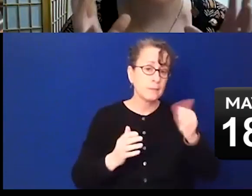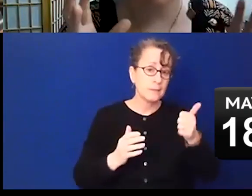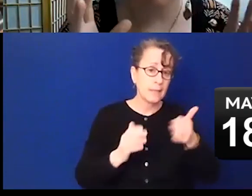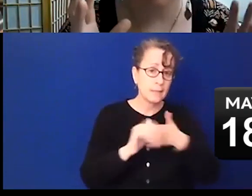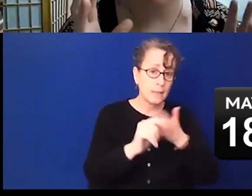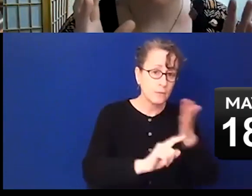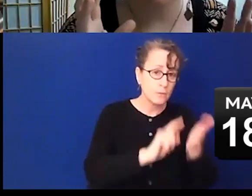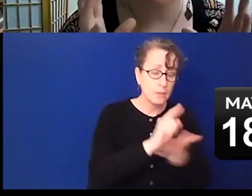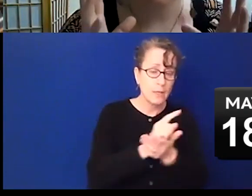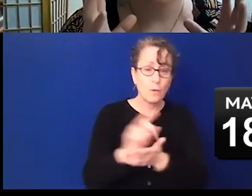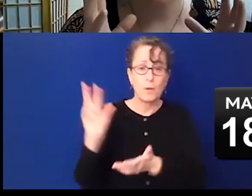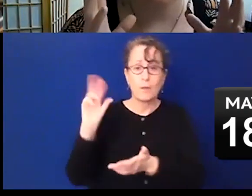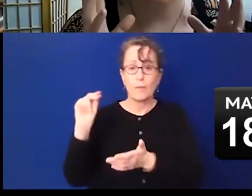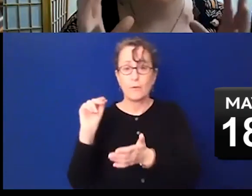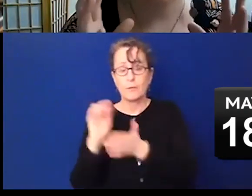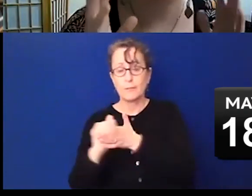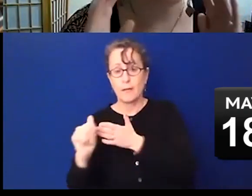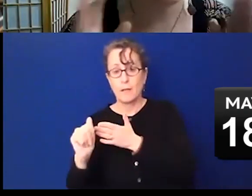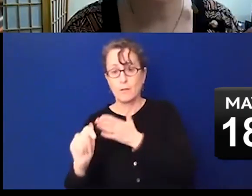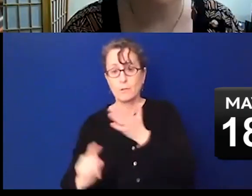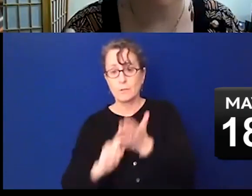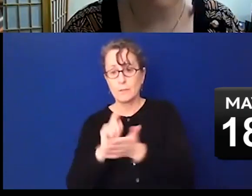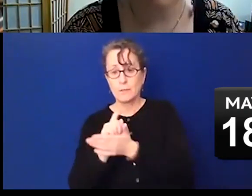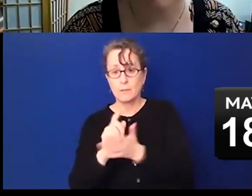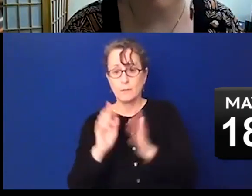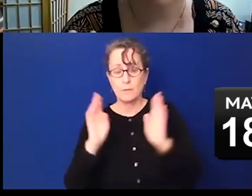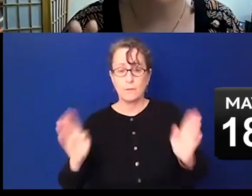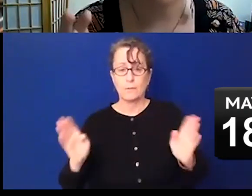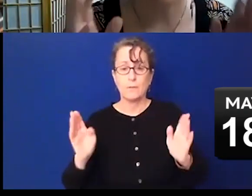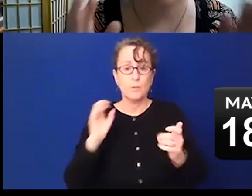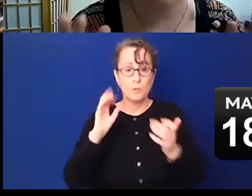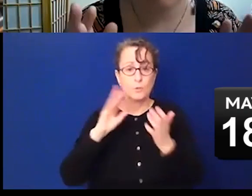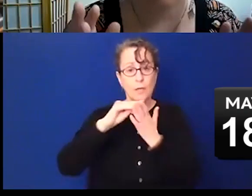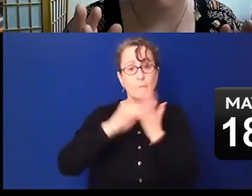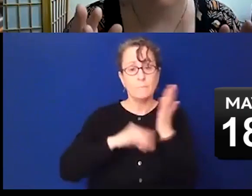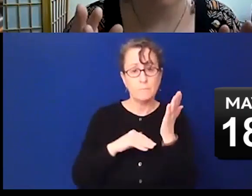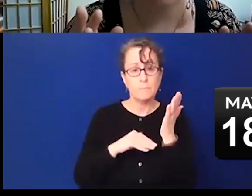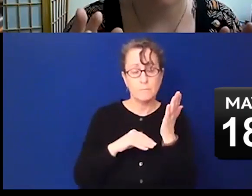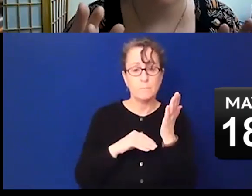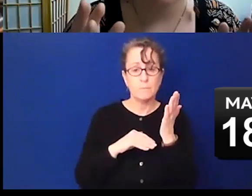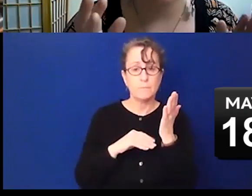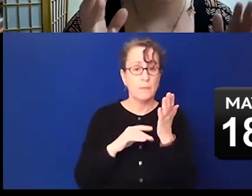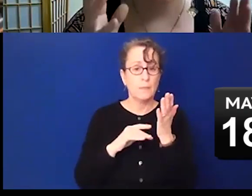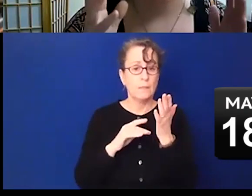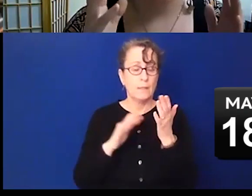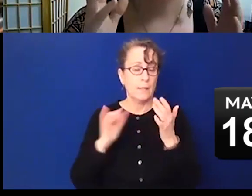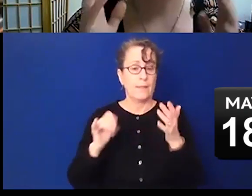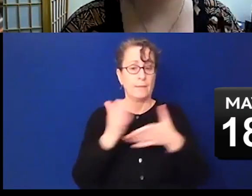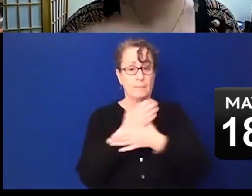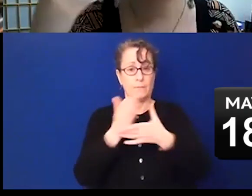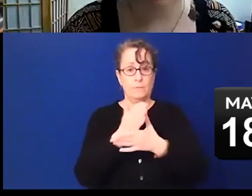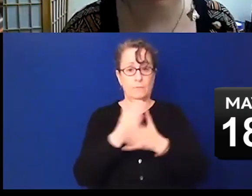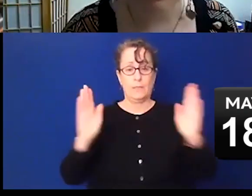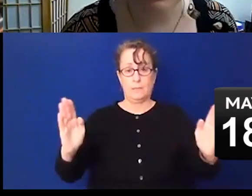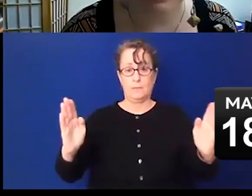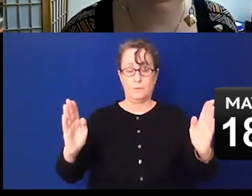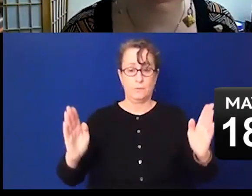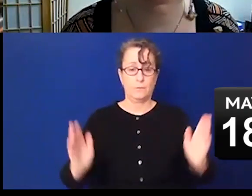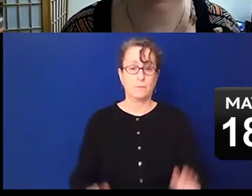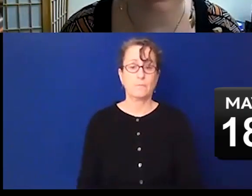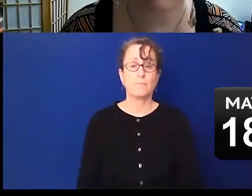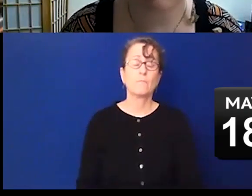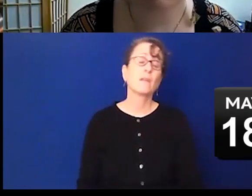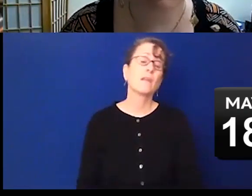you can log regular dependent care within that range. But then there may be